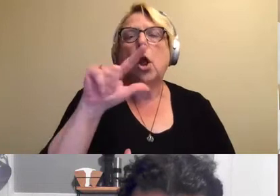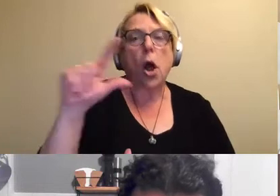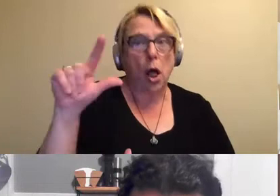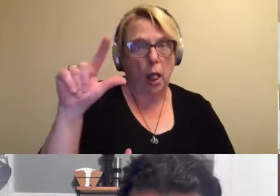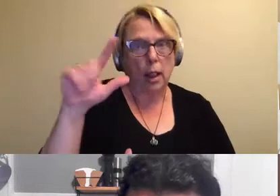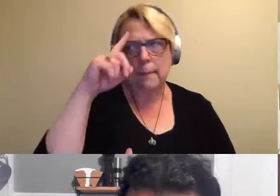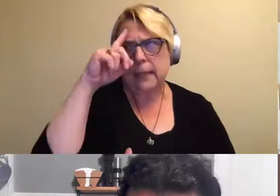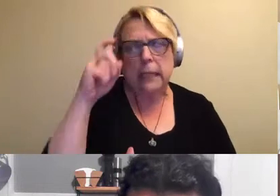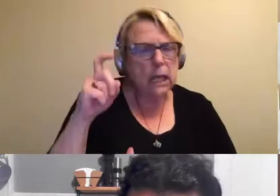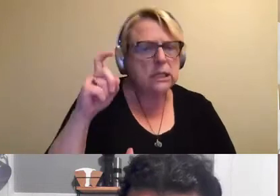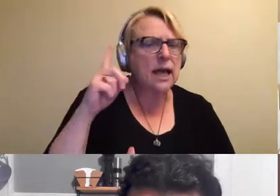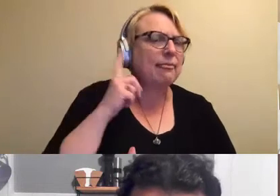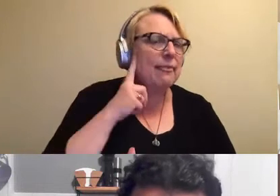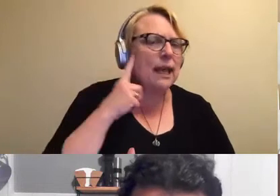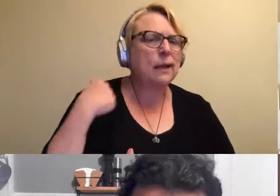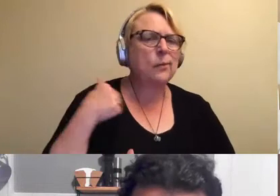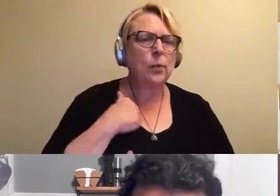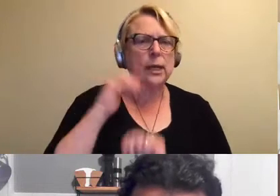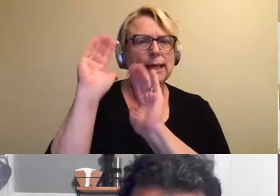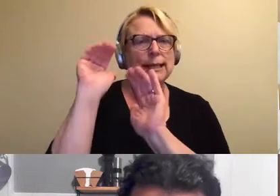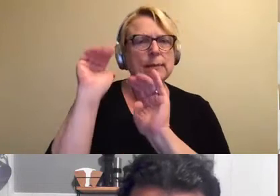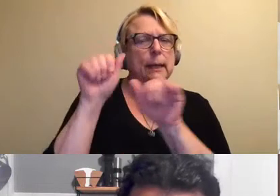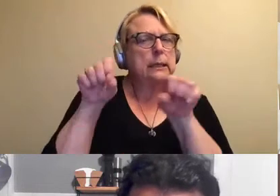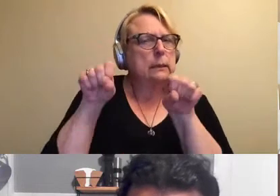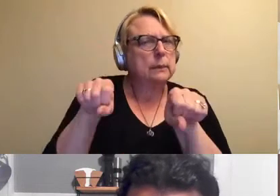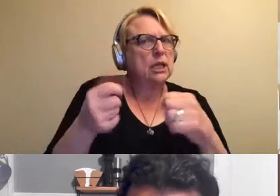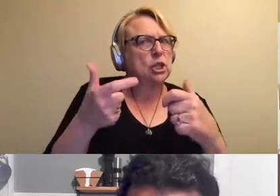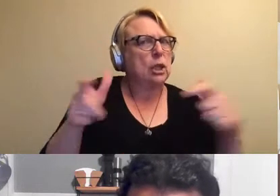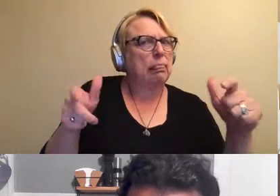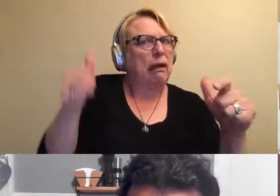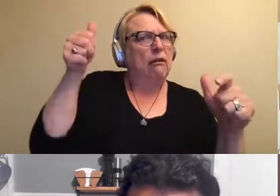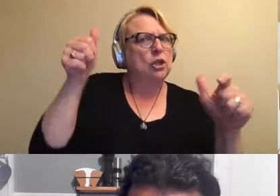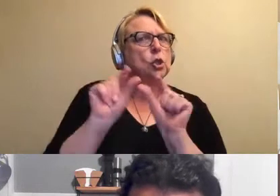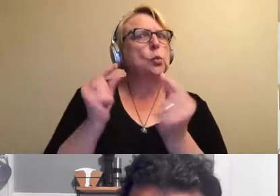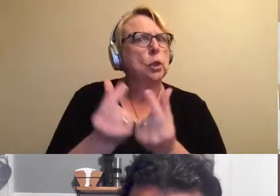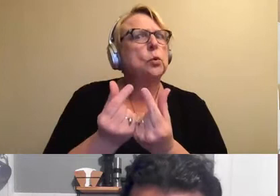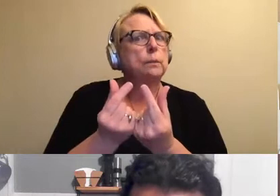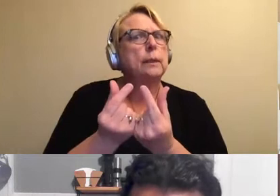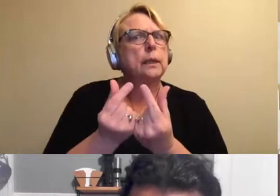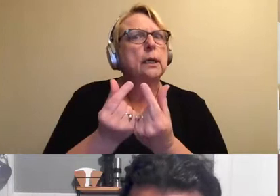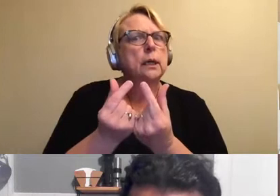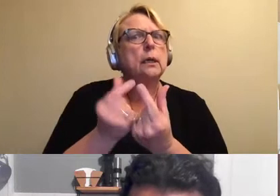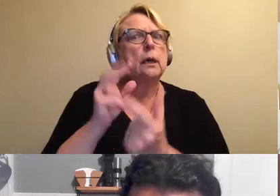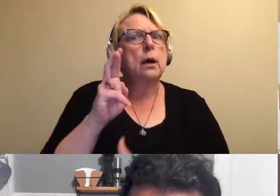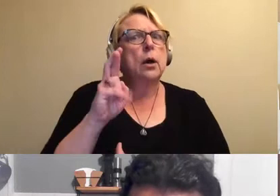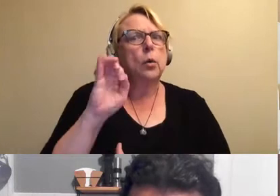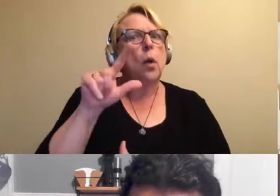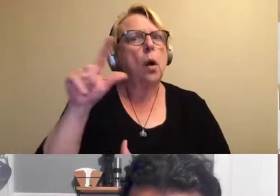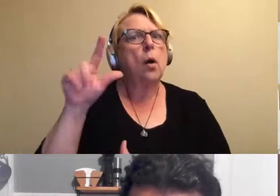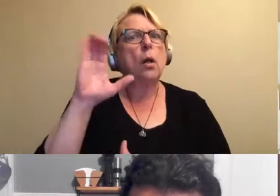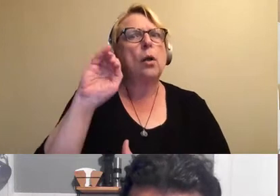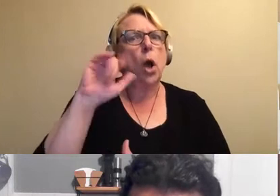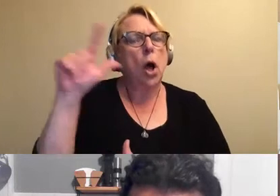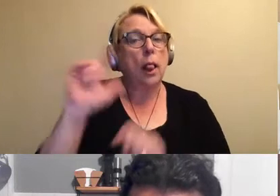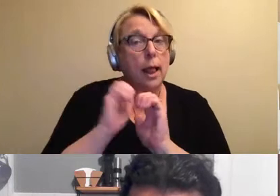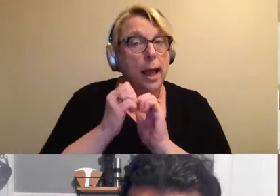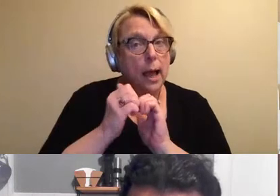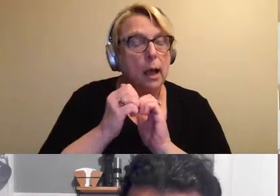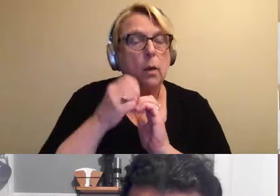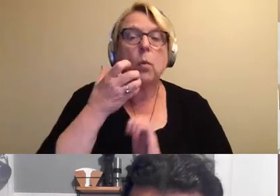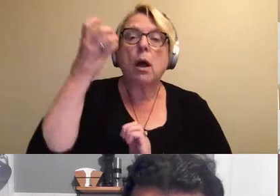Because I think we're expecting a potentially larger group here, I think we're just going to do a roll call by calling out the